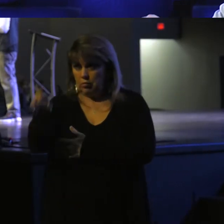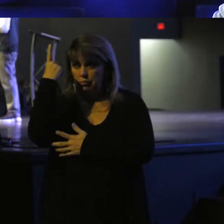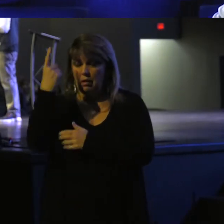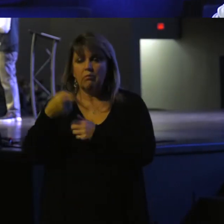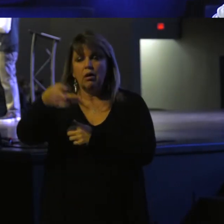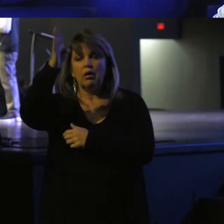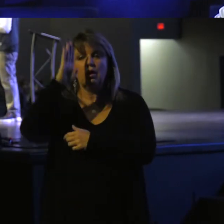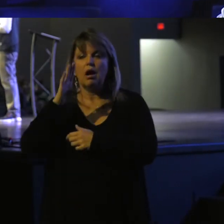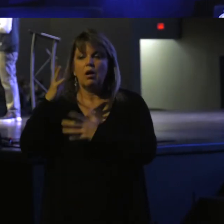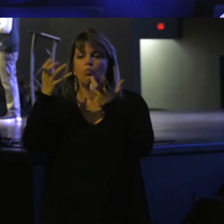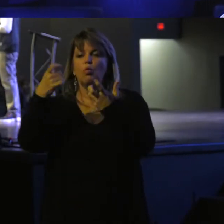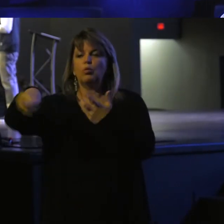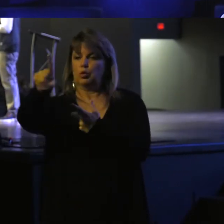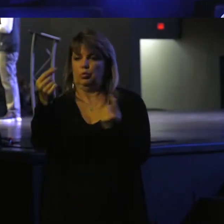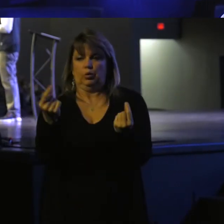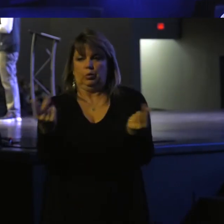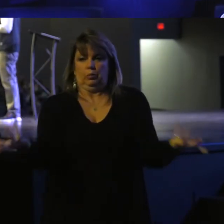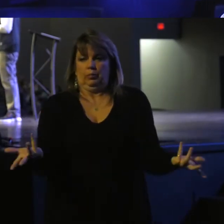would God have you do?